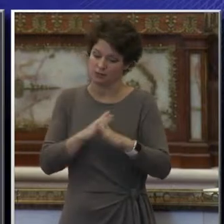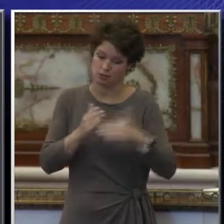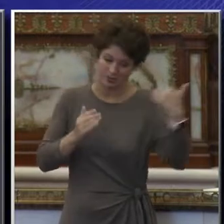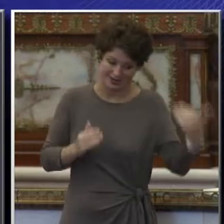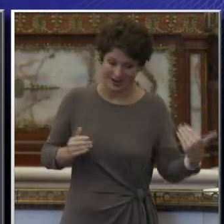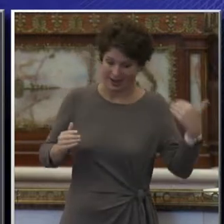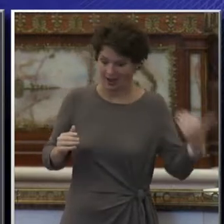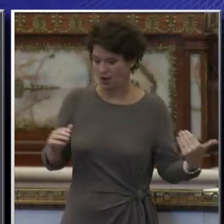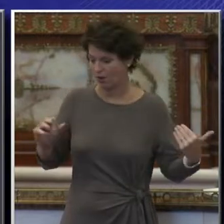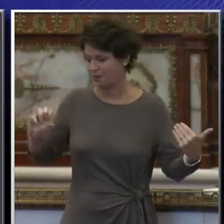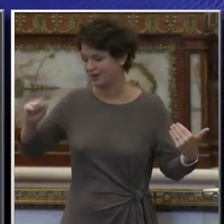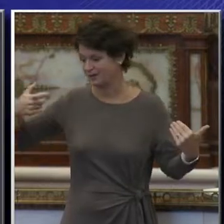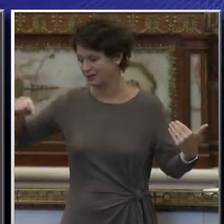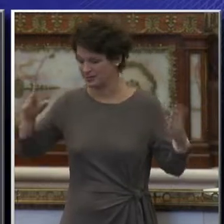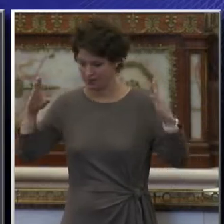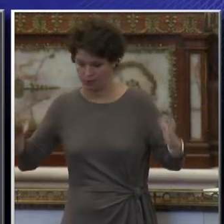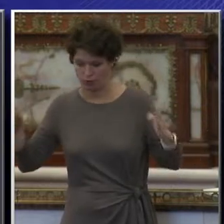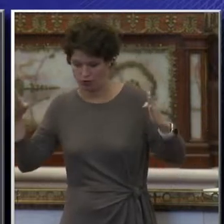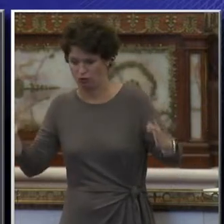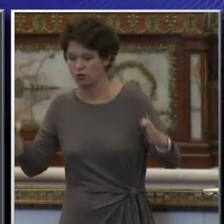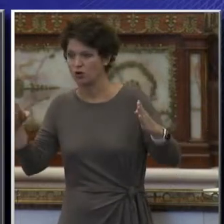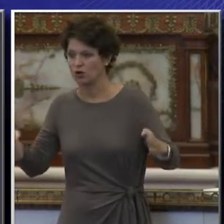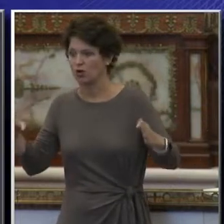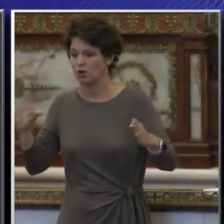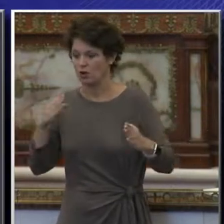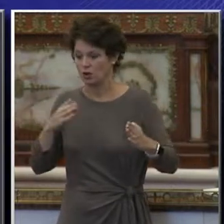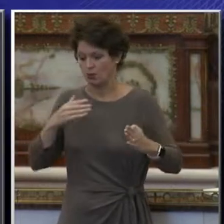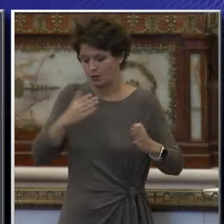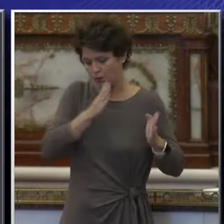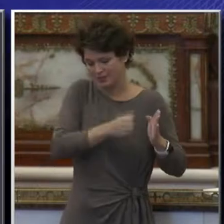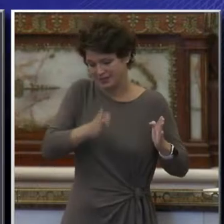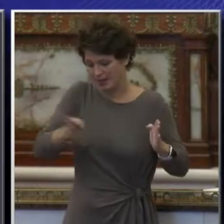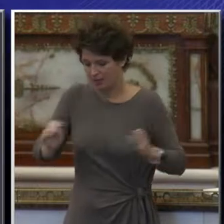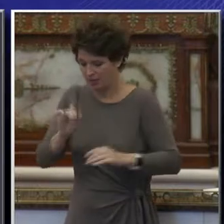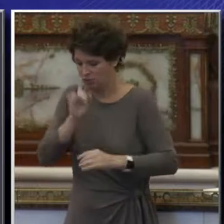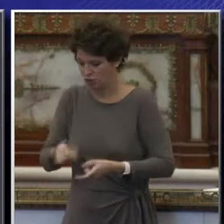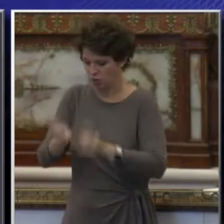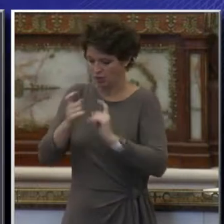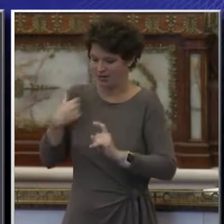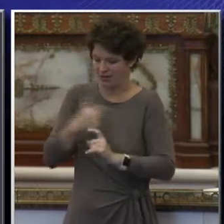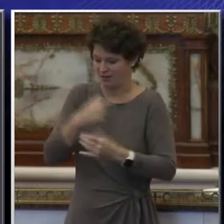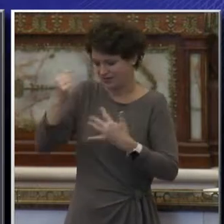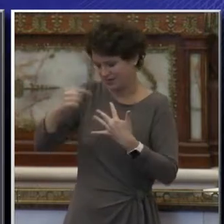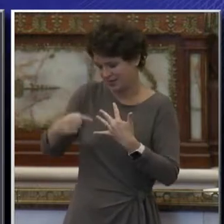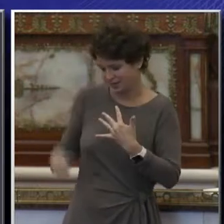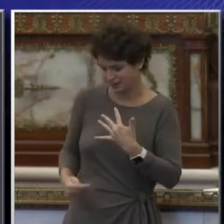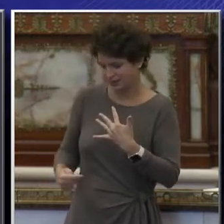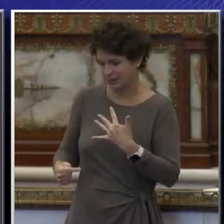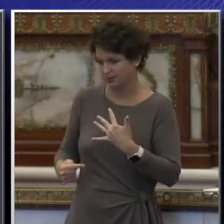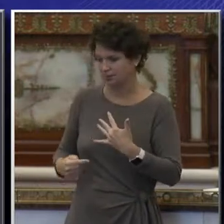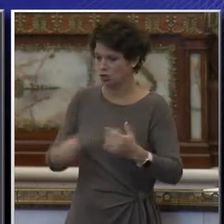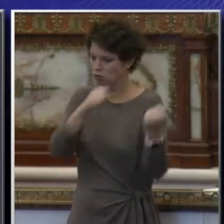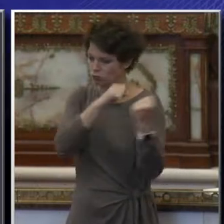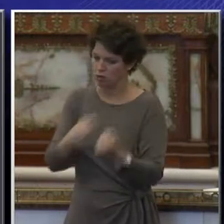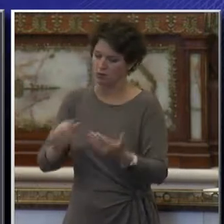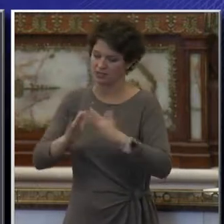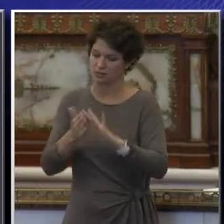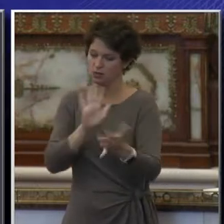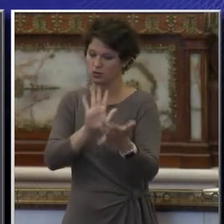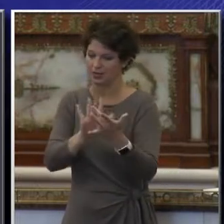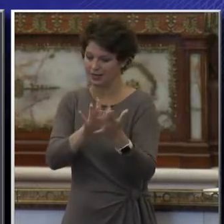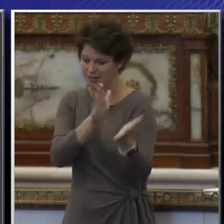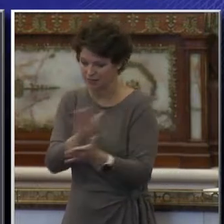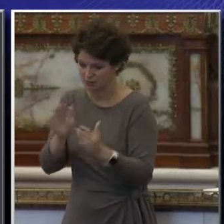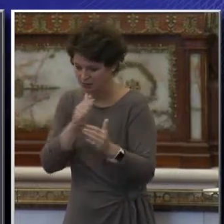now and getting to that place? What are the steps that you're going to guarantee us are going to happen? There's going to be a robust community engagement plan.